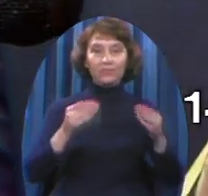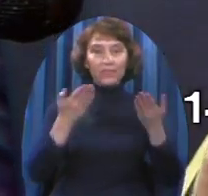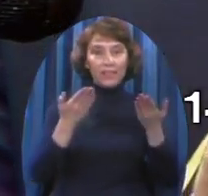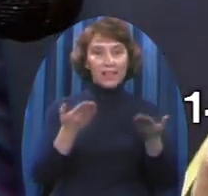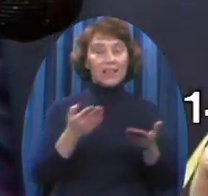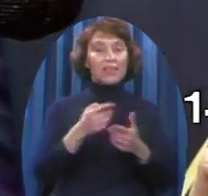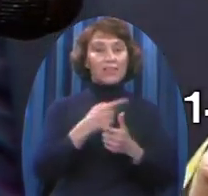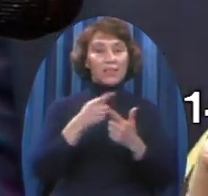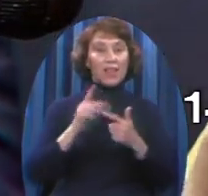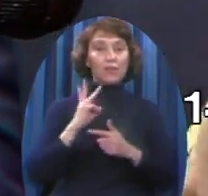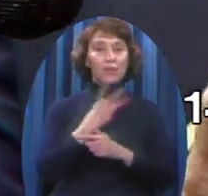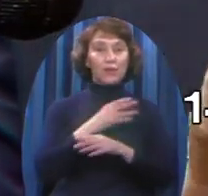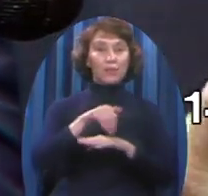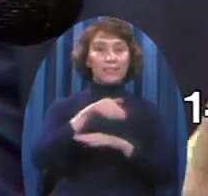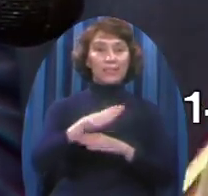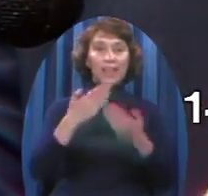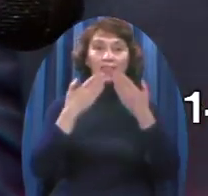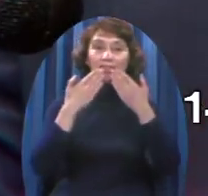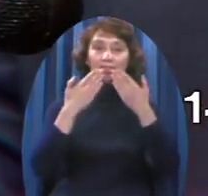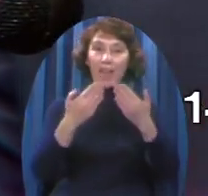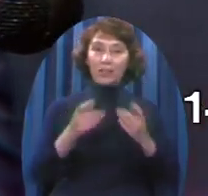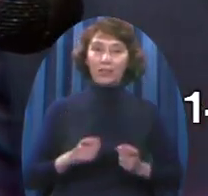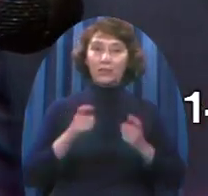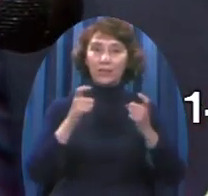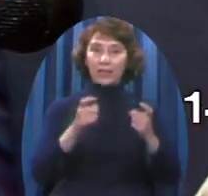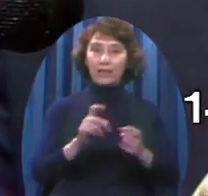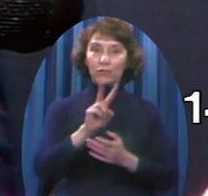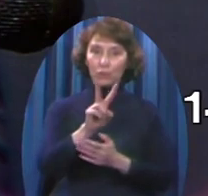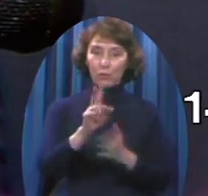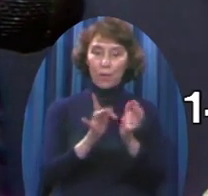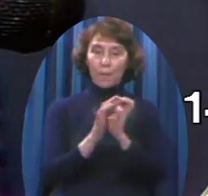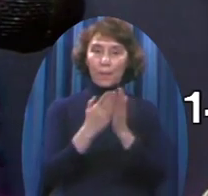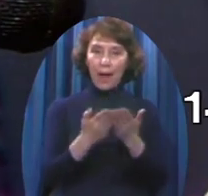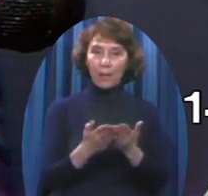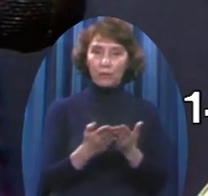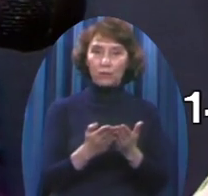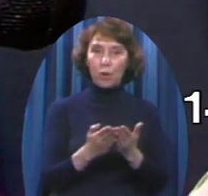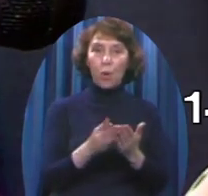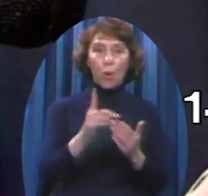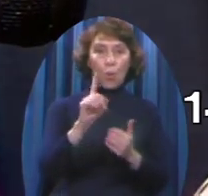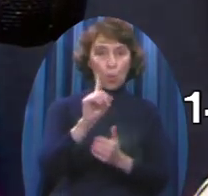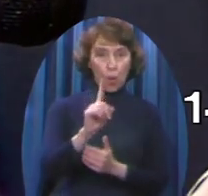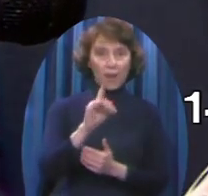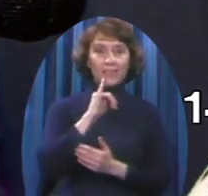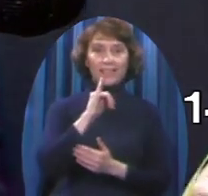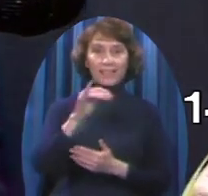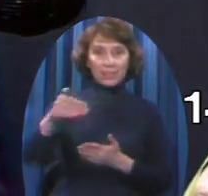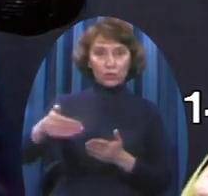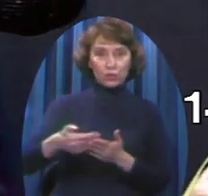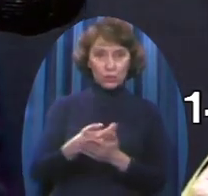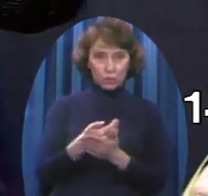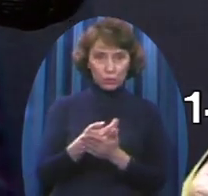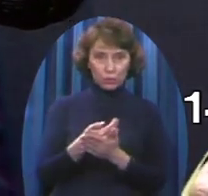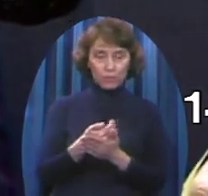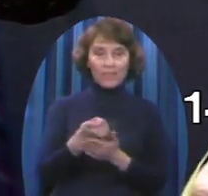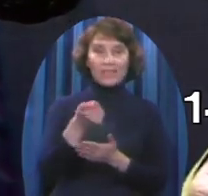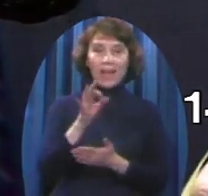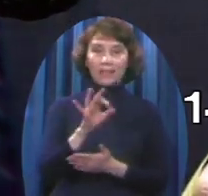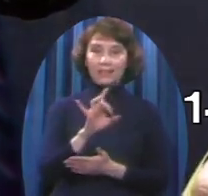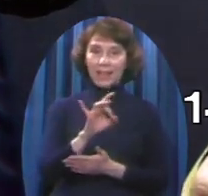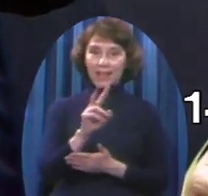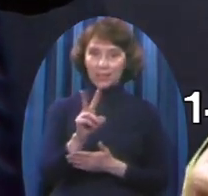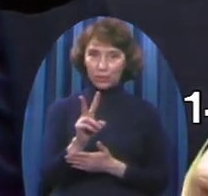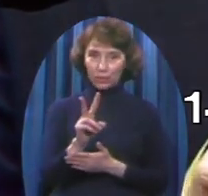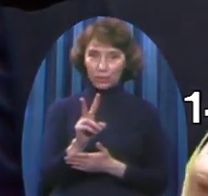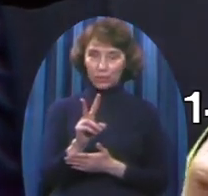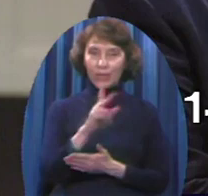older than the other in the original. This is the brand new one. This one here is the 1982 Fifth Revision.